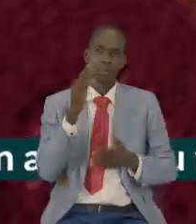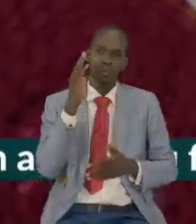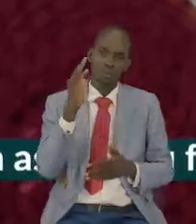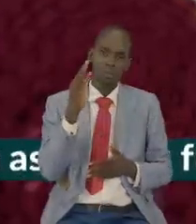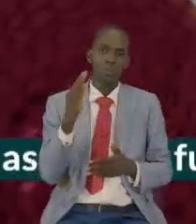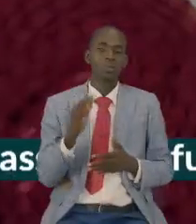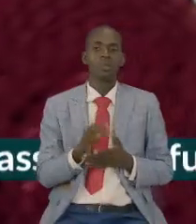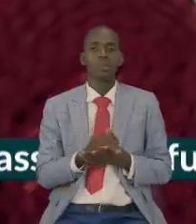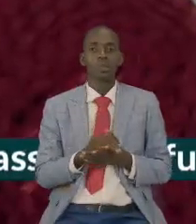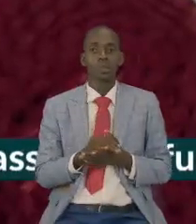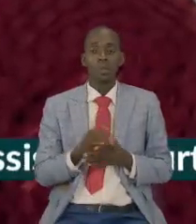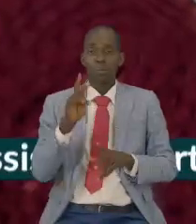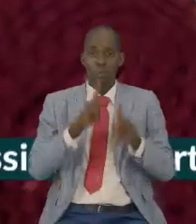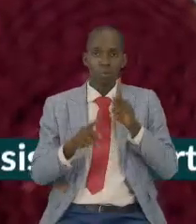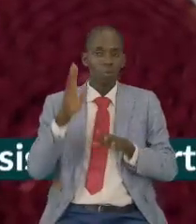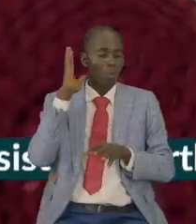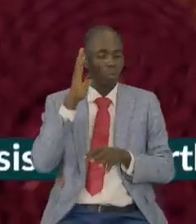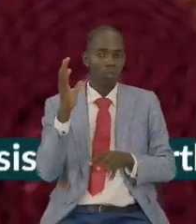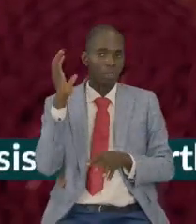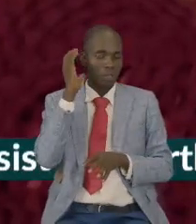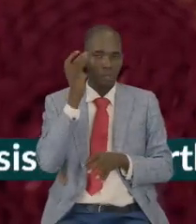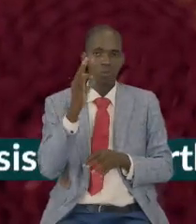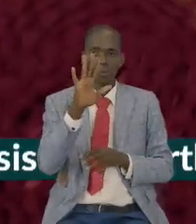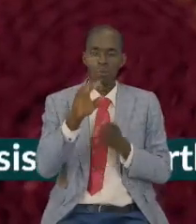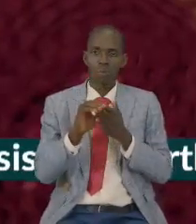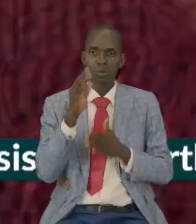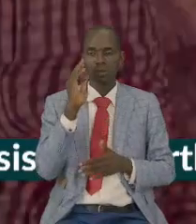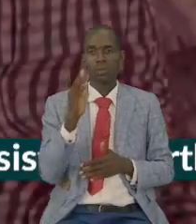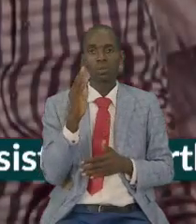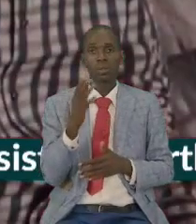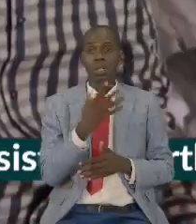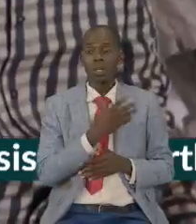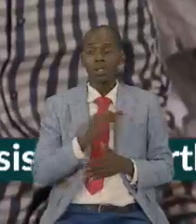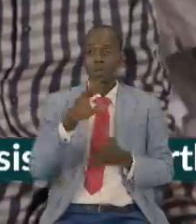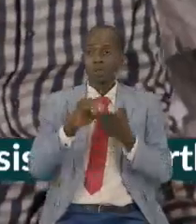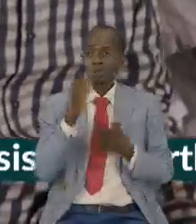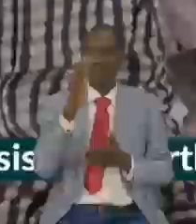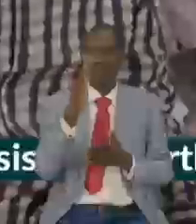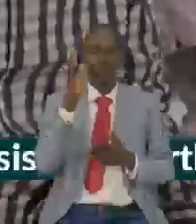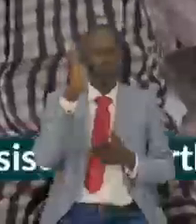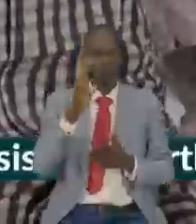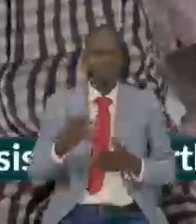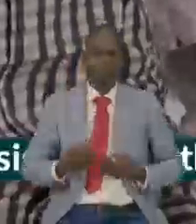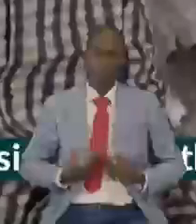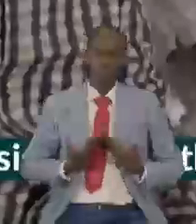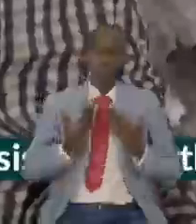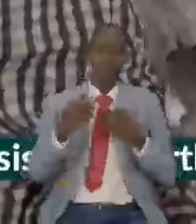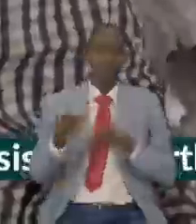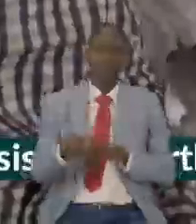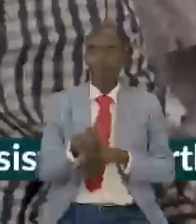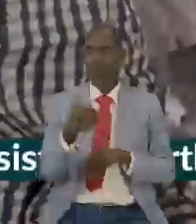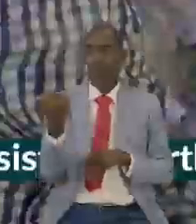them down there instead of coming here, delaying. Do you hear me, cameraman? Get one mobile camera and